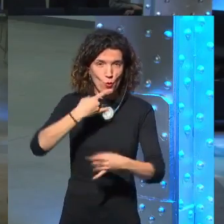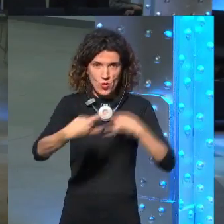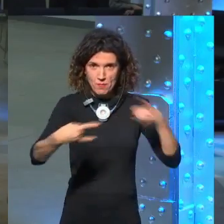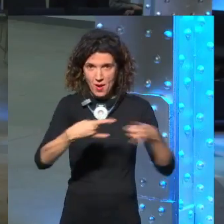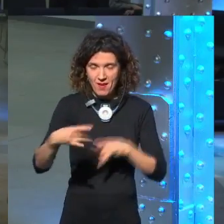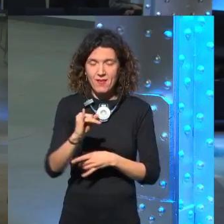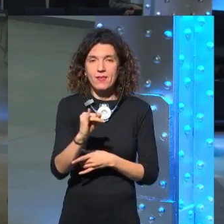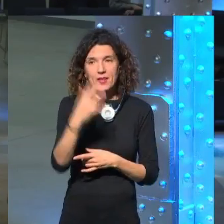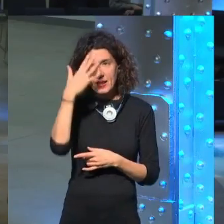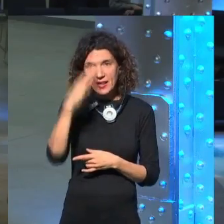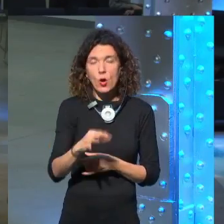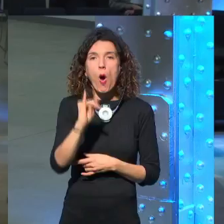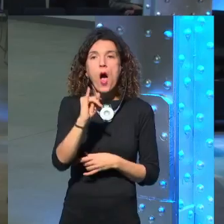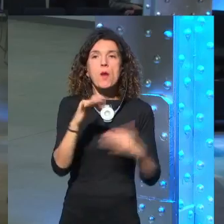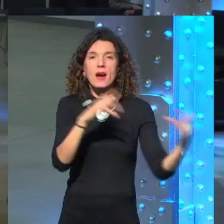the Europa League.